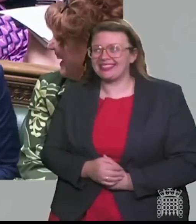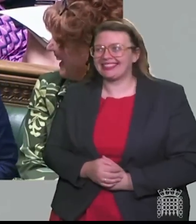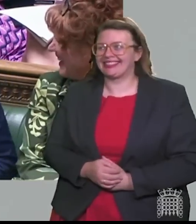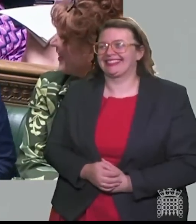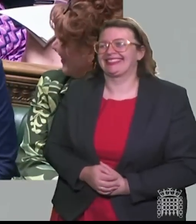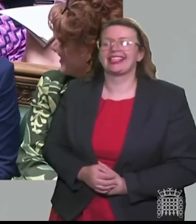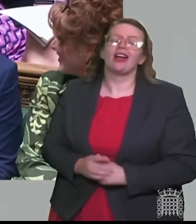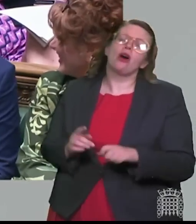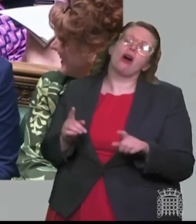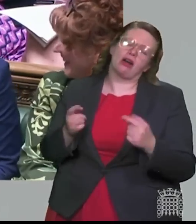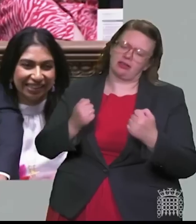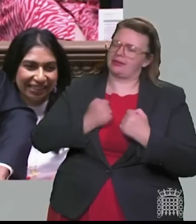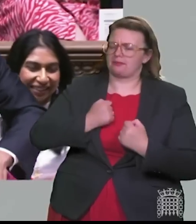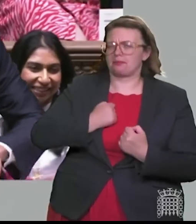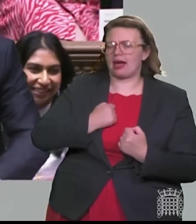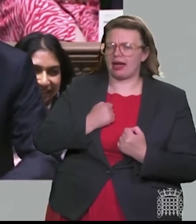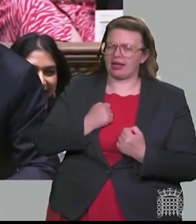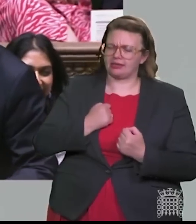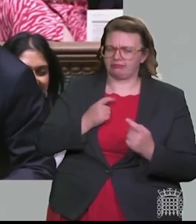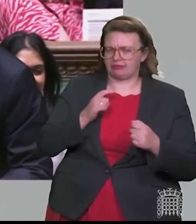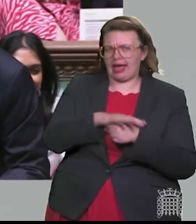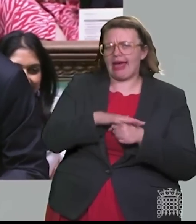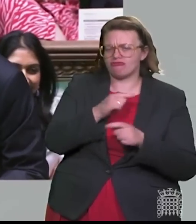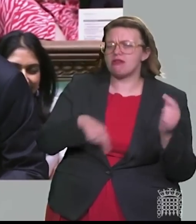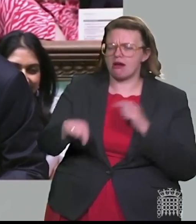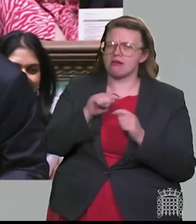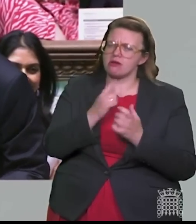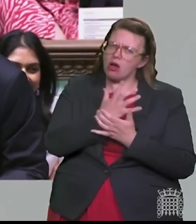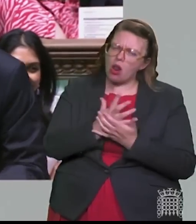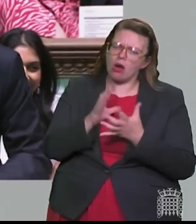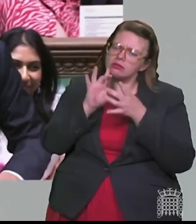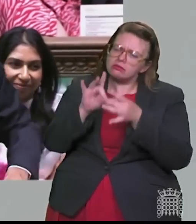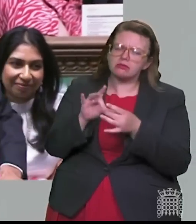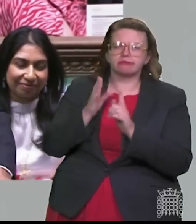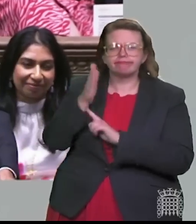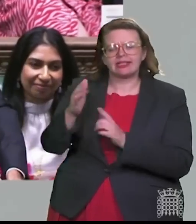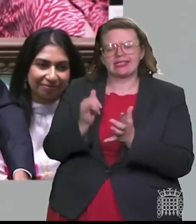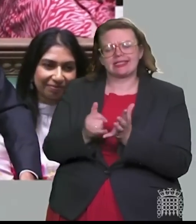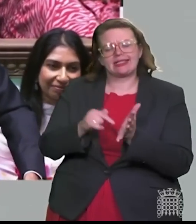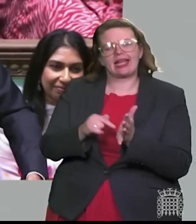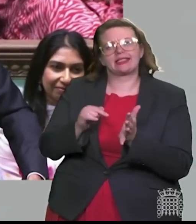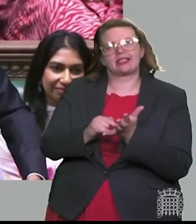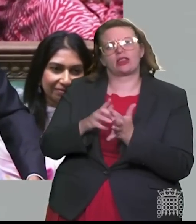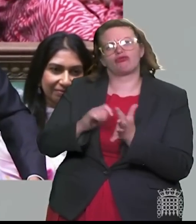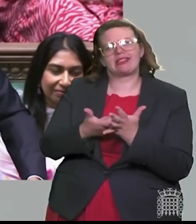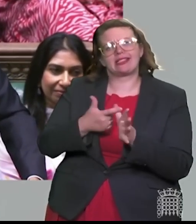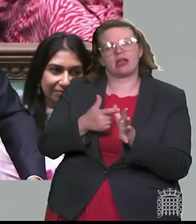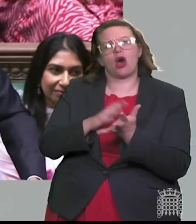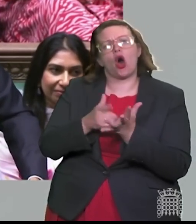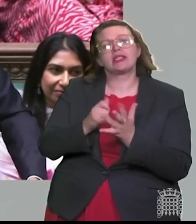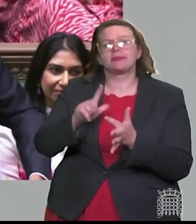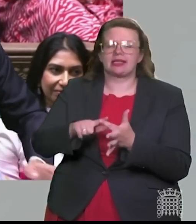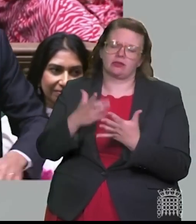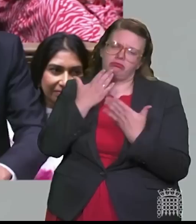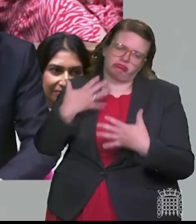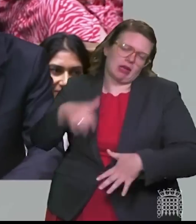and in particular, many of my own constituents use St Teresa's Hospice over the years, so I know what fabulous work it does. But more generally,